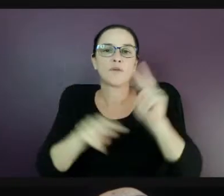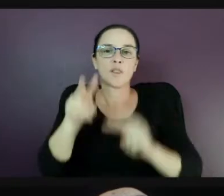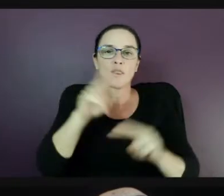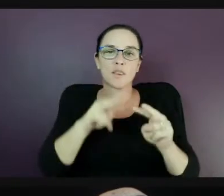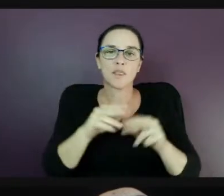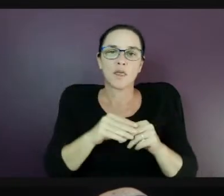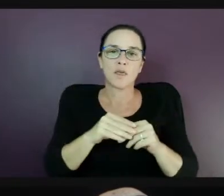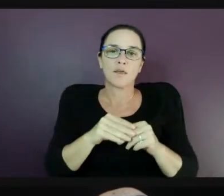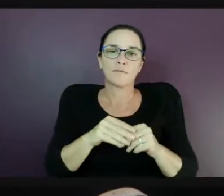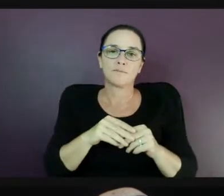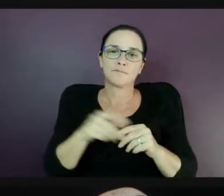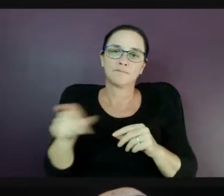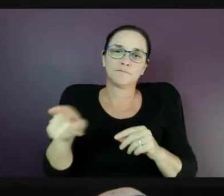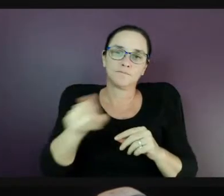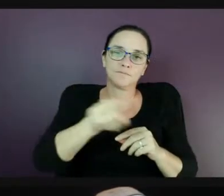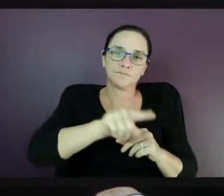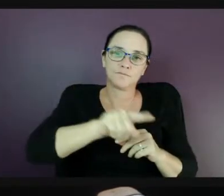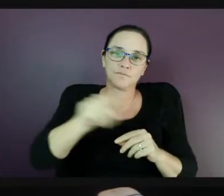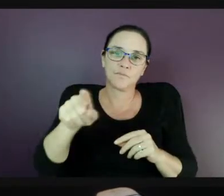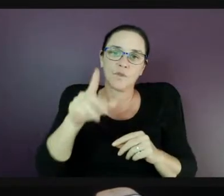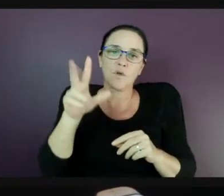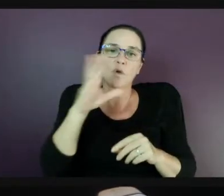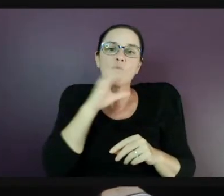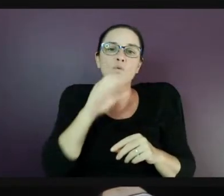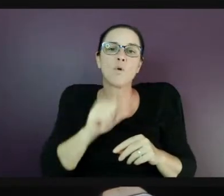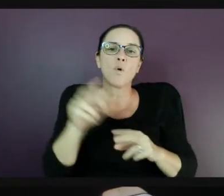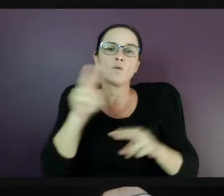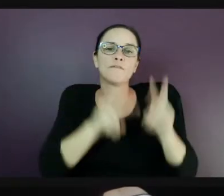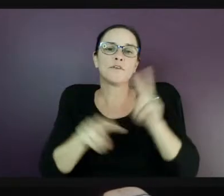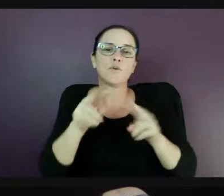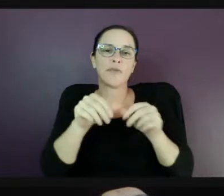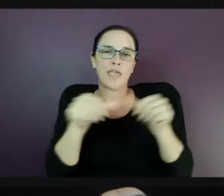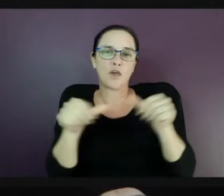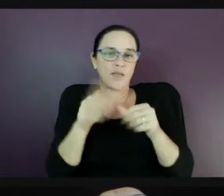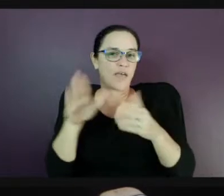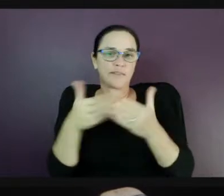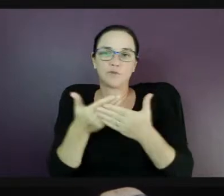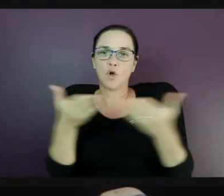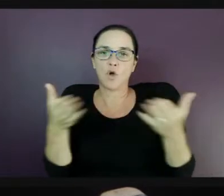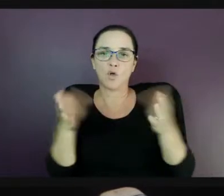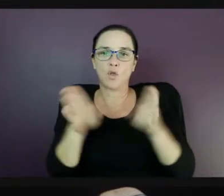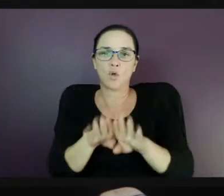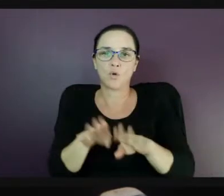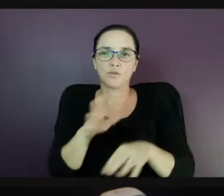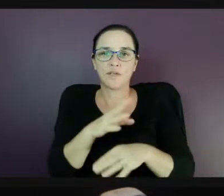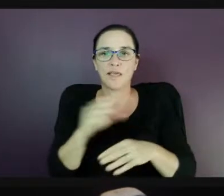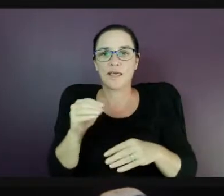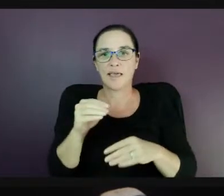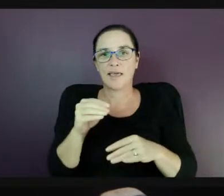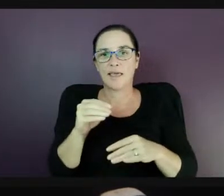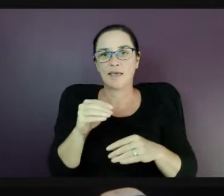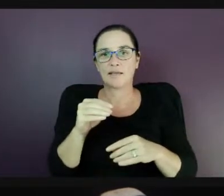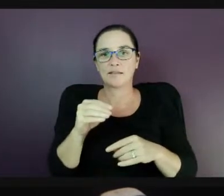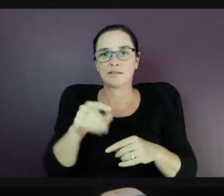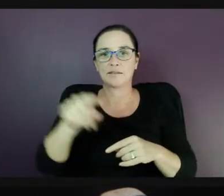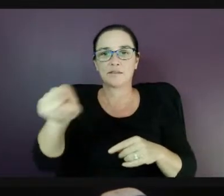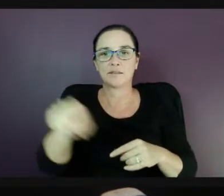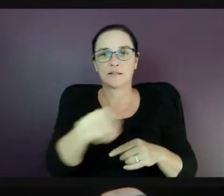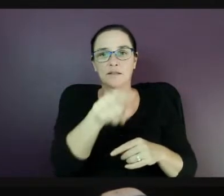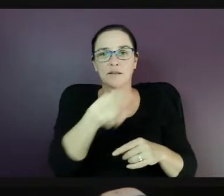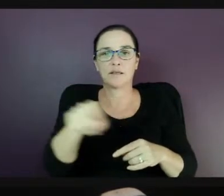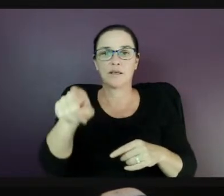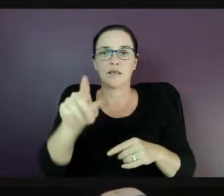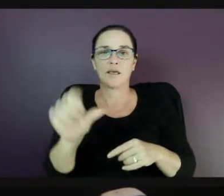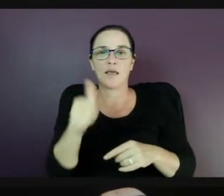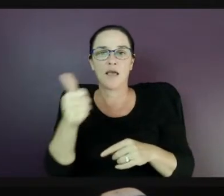Drive Trail to Kanakakoi, the old viewing area to Kanakakoi. That's all closed, as well as a Critterim Trail to the other side of Kanakakoi,